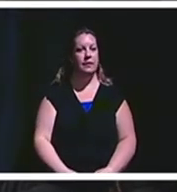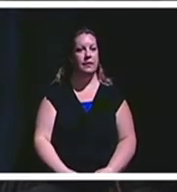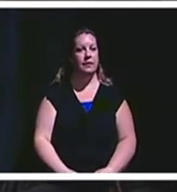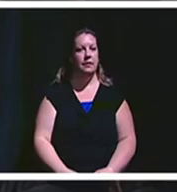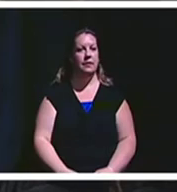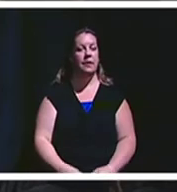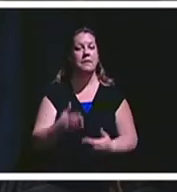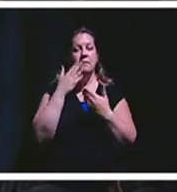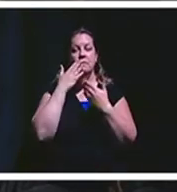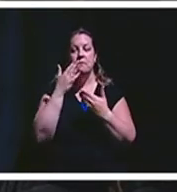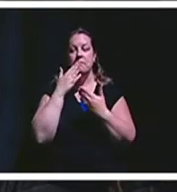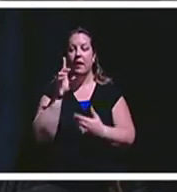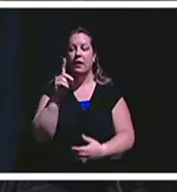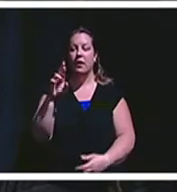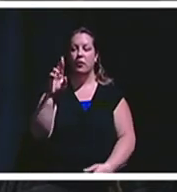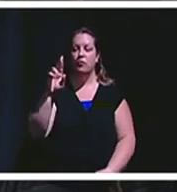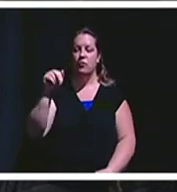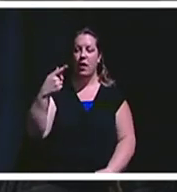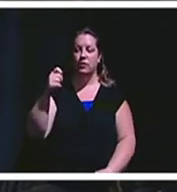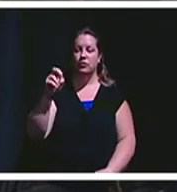Thank you, Dr. Rogers.